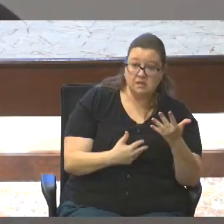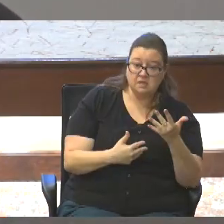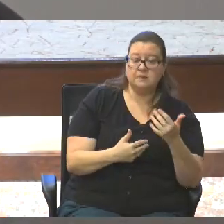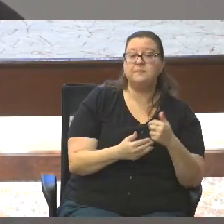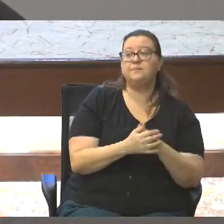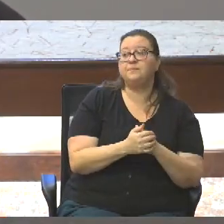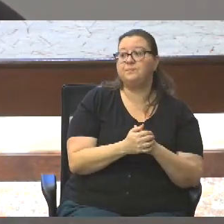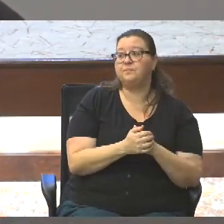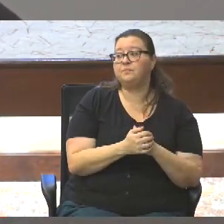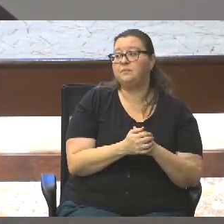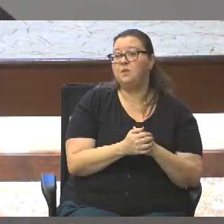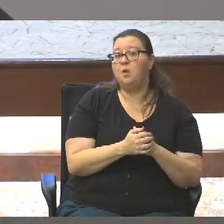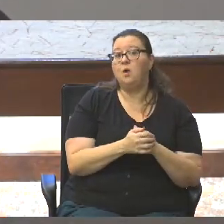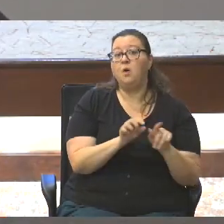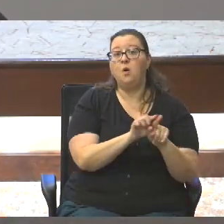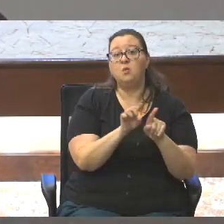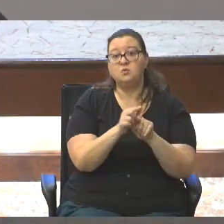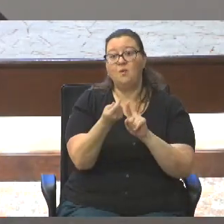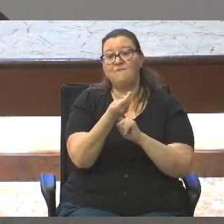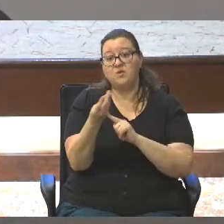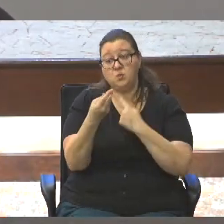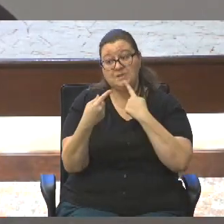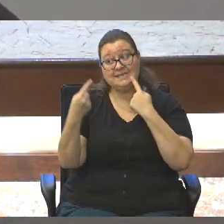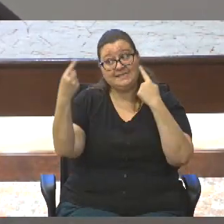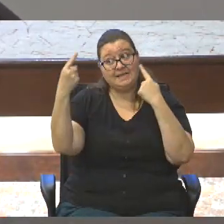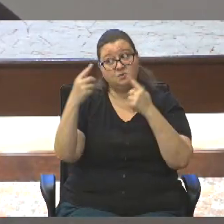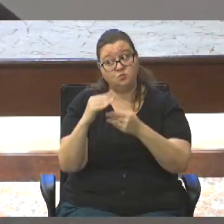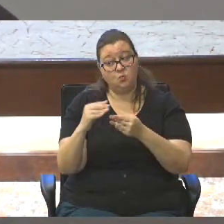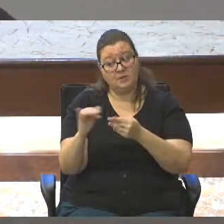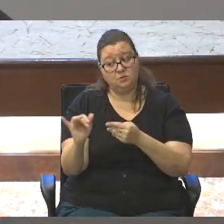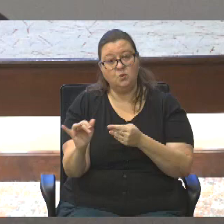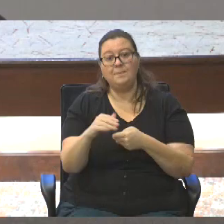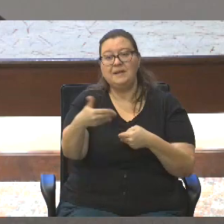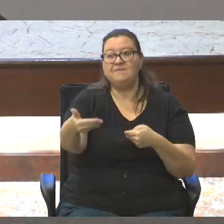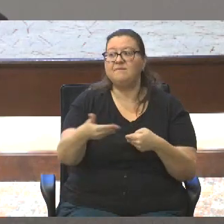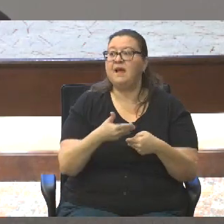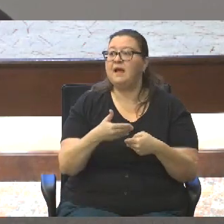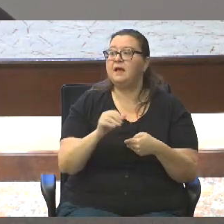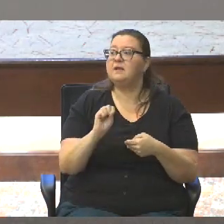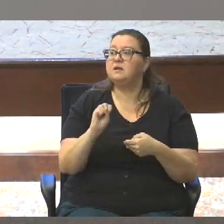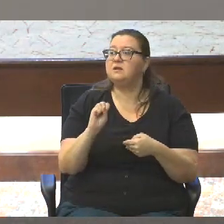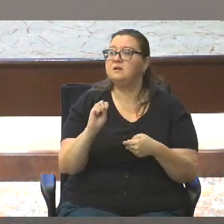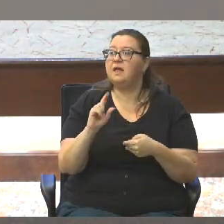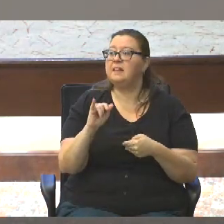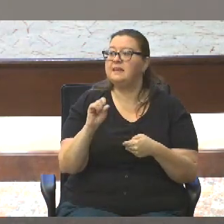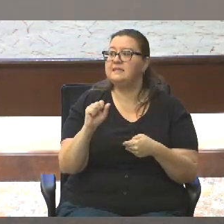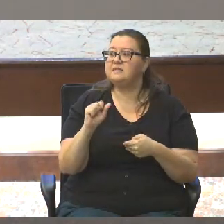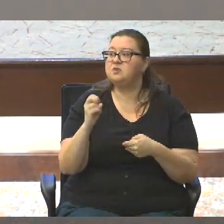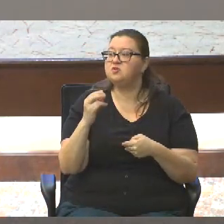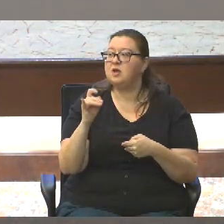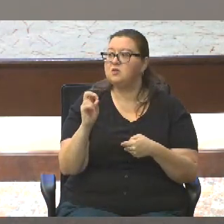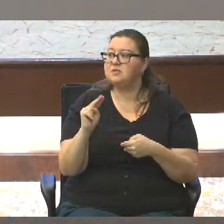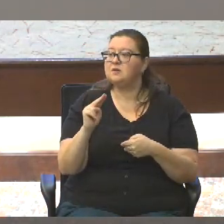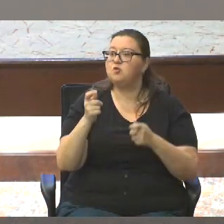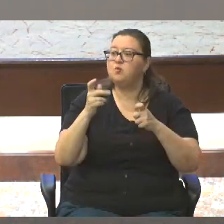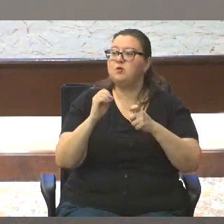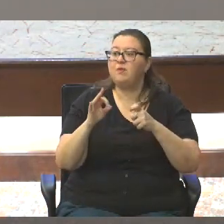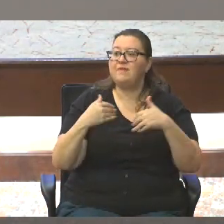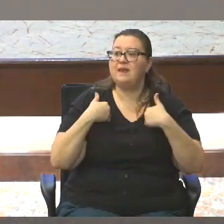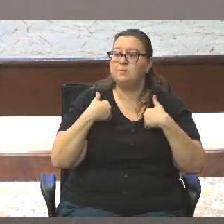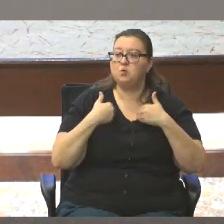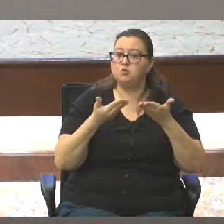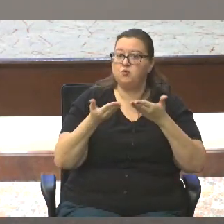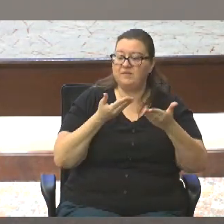challenges, and also a few success stories. So I'm going to invite Melissa Sheldon, our Director of Animal Services, up to